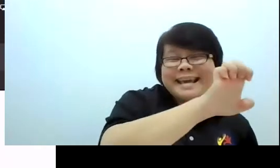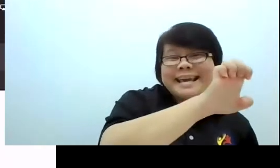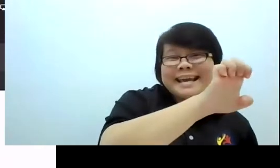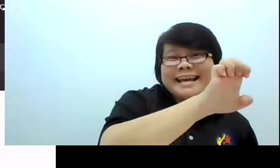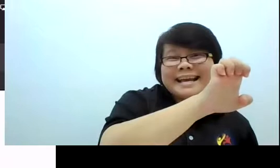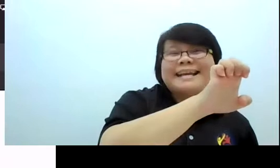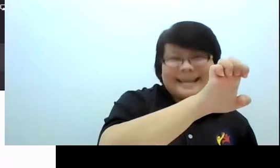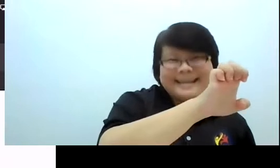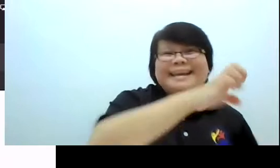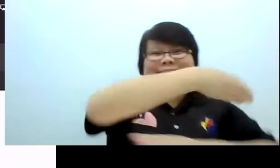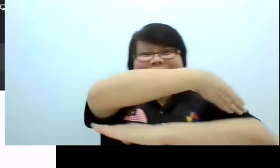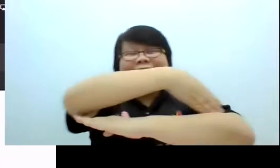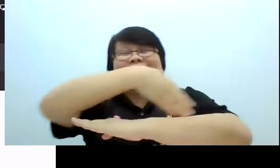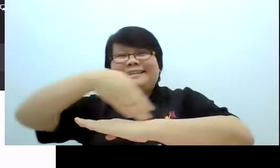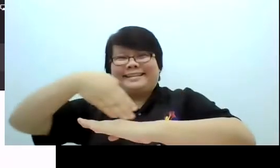L-I-N-E,